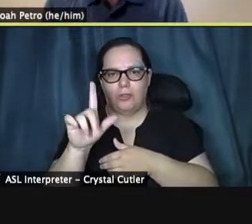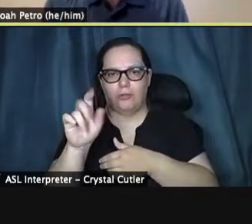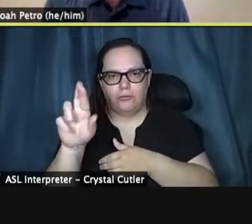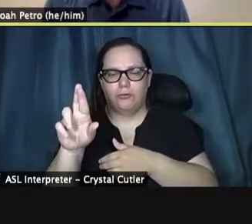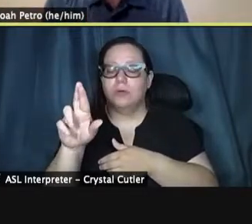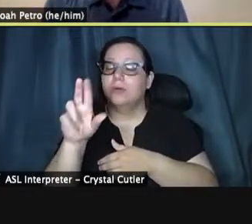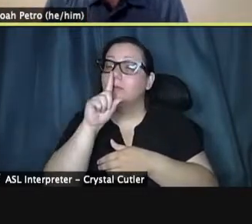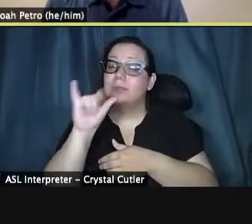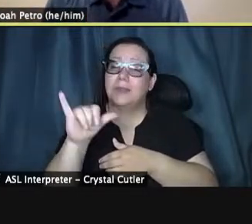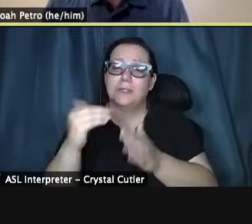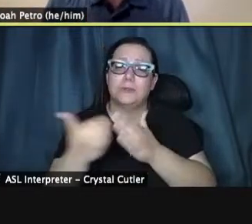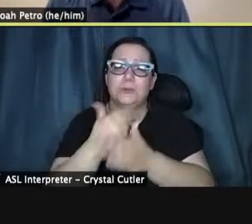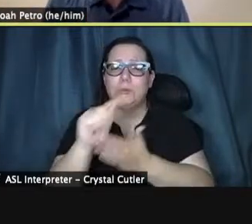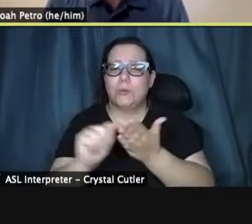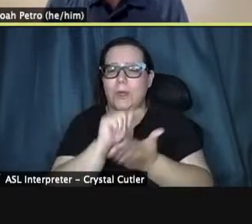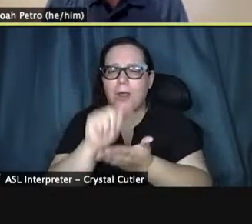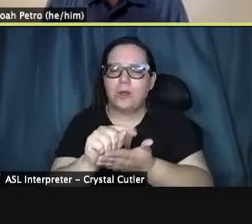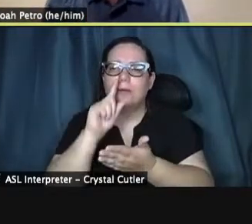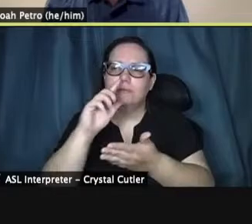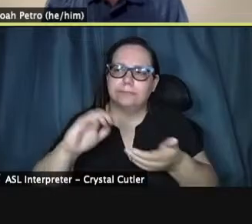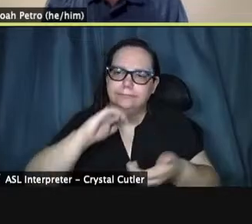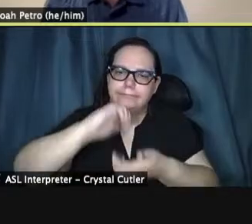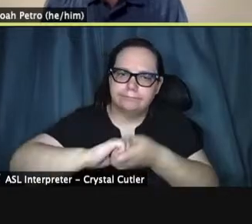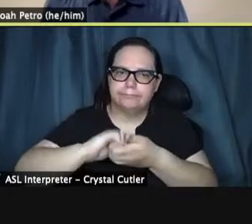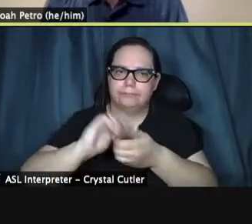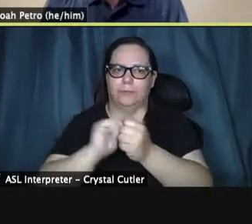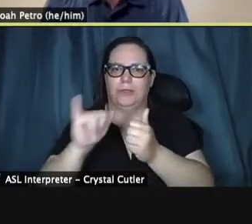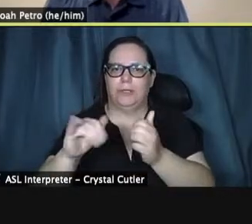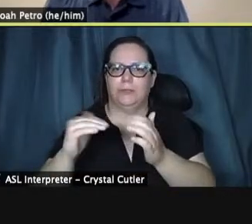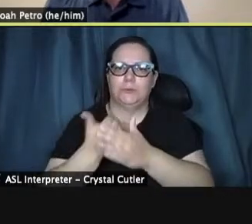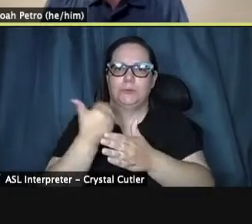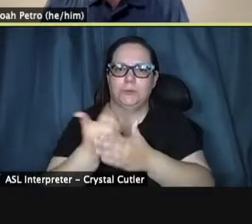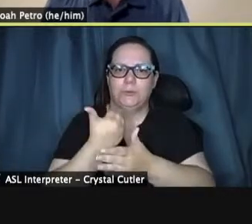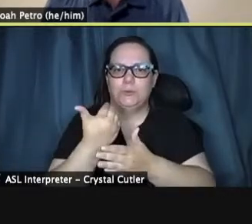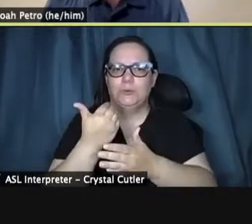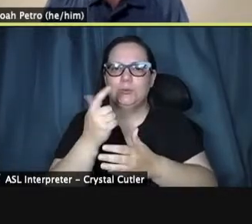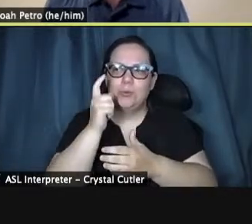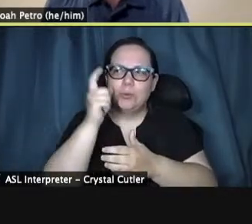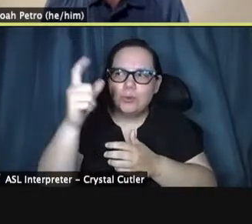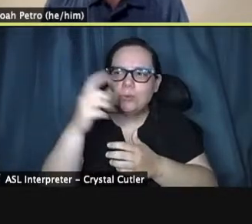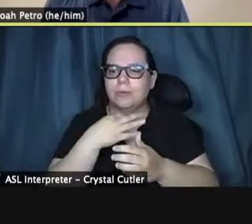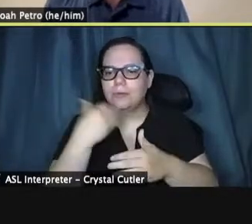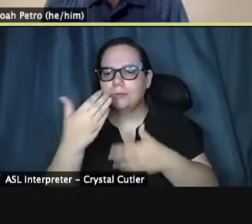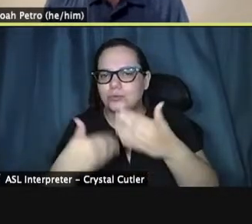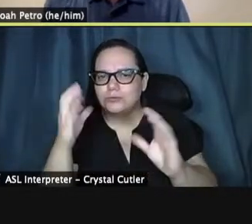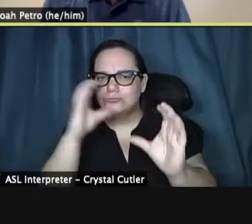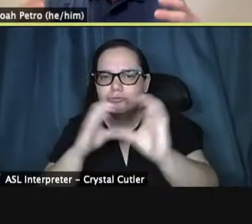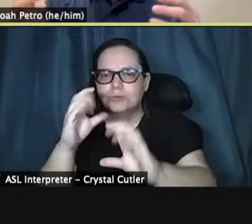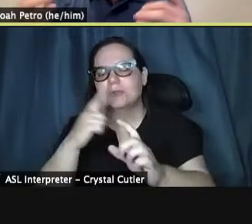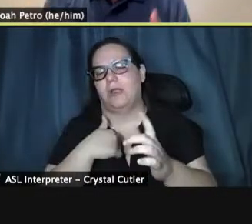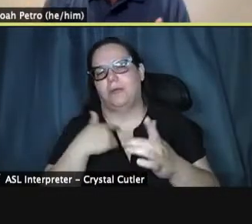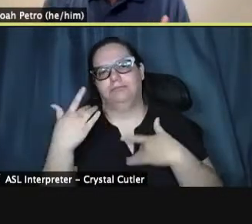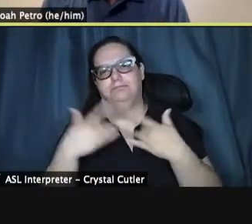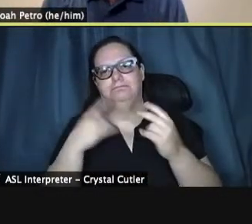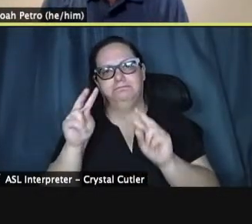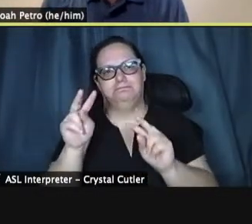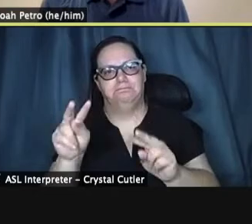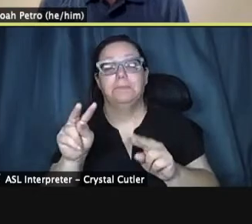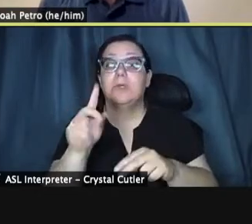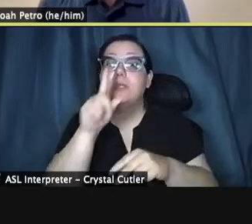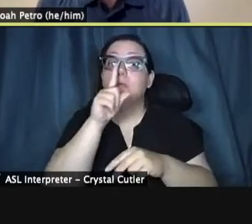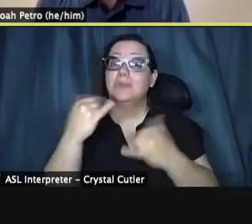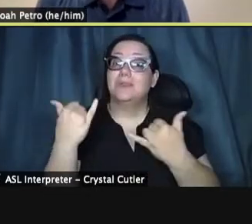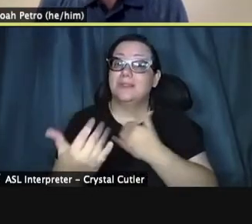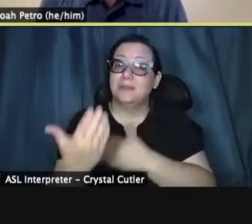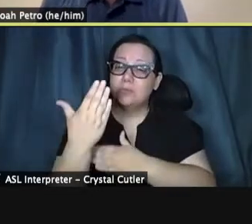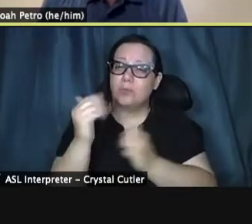with this new era of lunar exploration, and one that I'm particularly excited to look forward to. This morning, we all